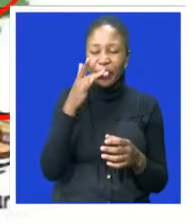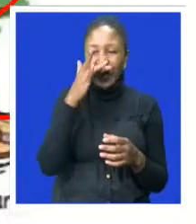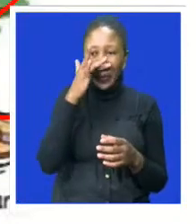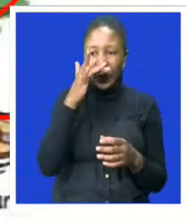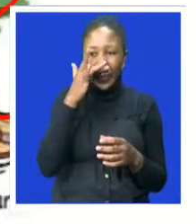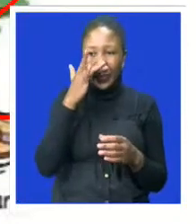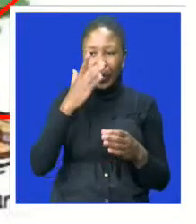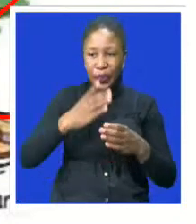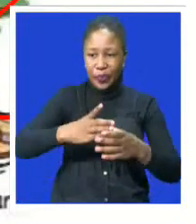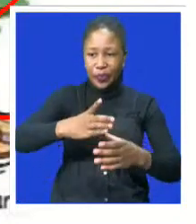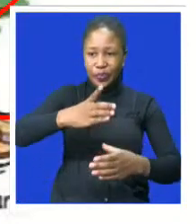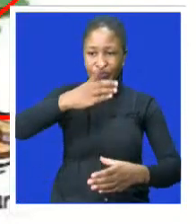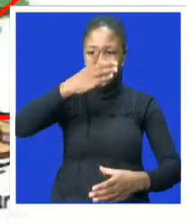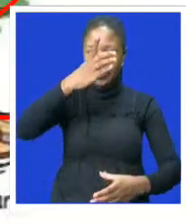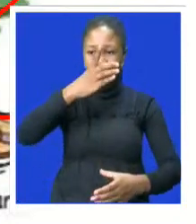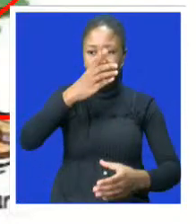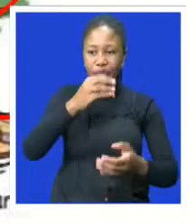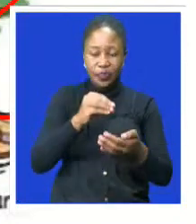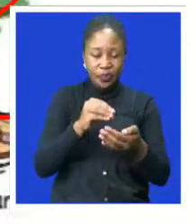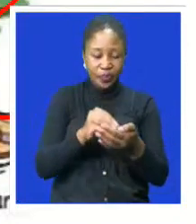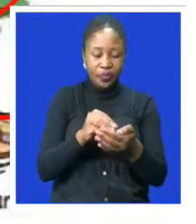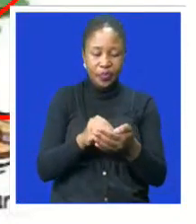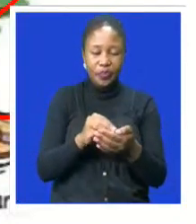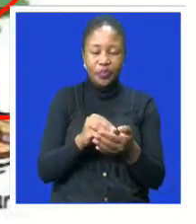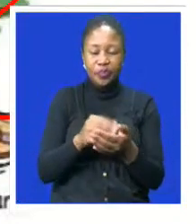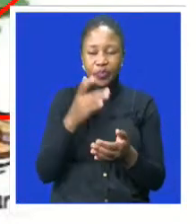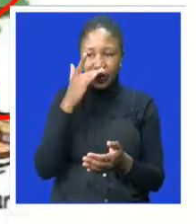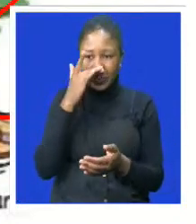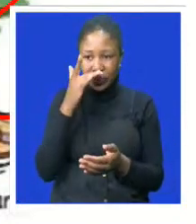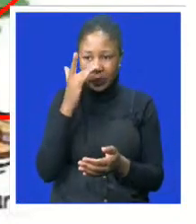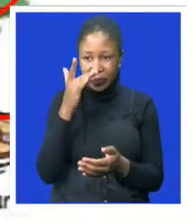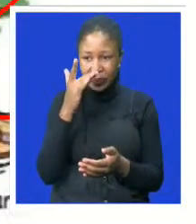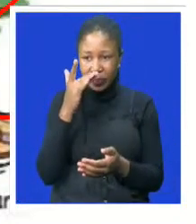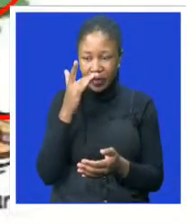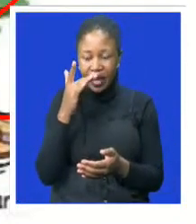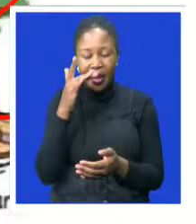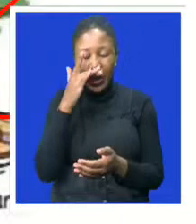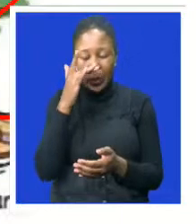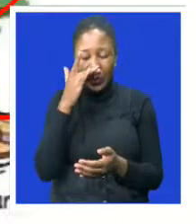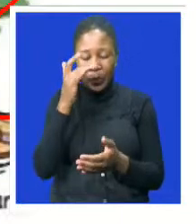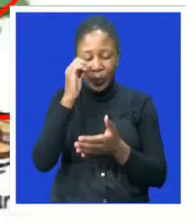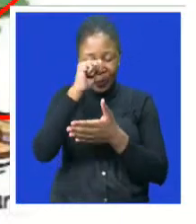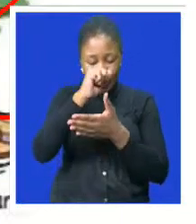flower, which is a natural thing. So God